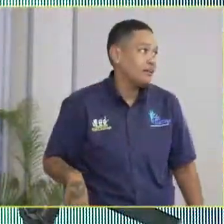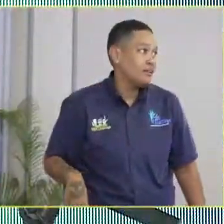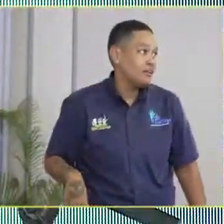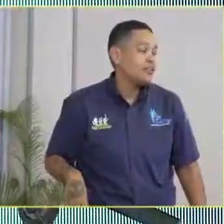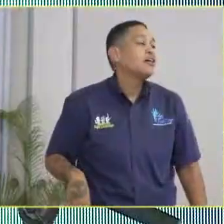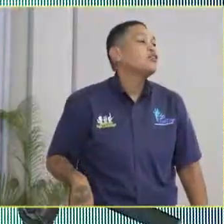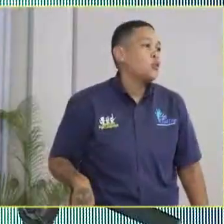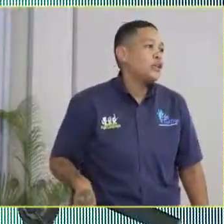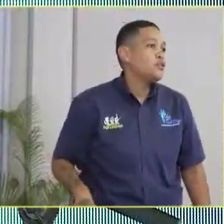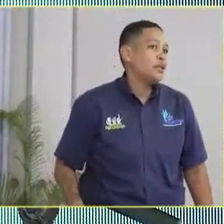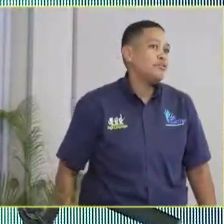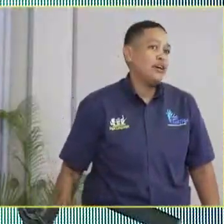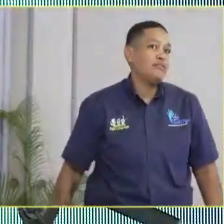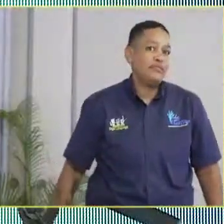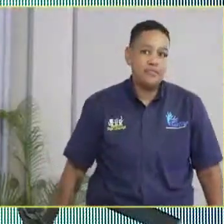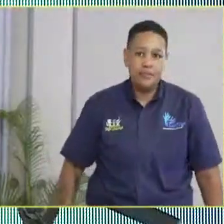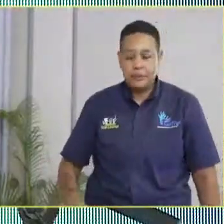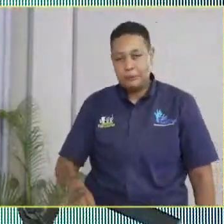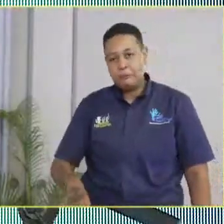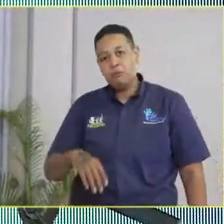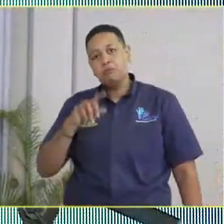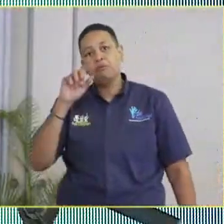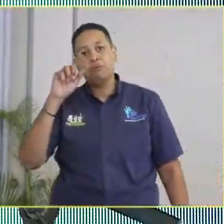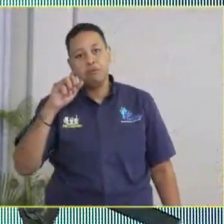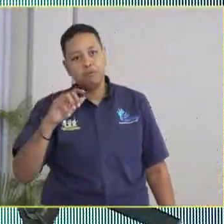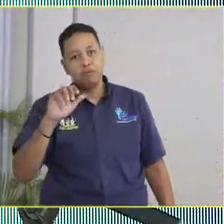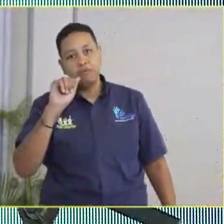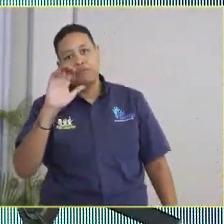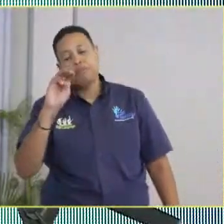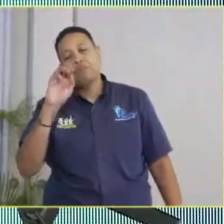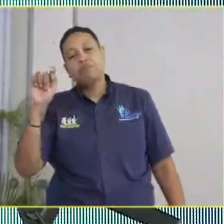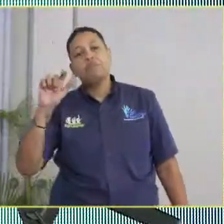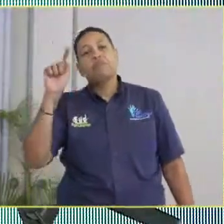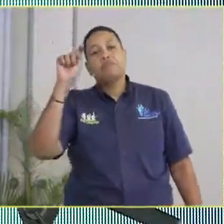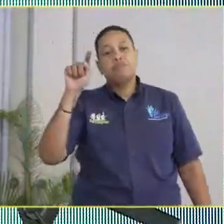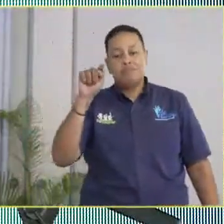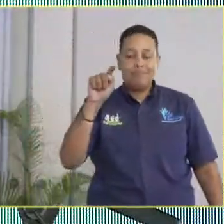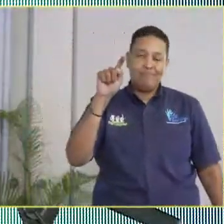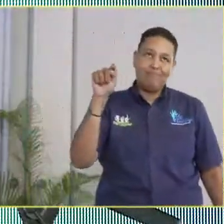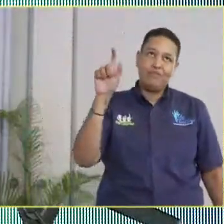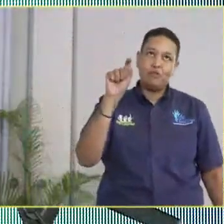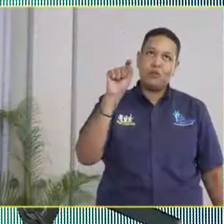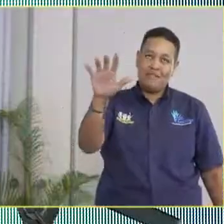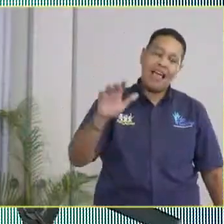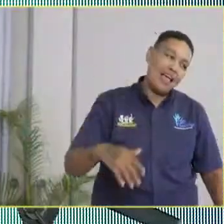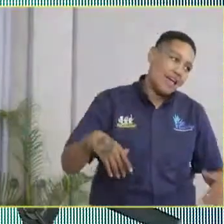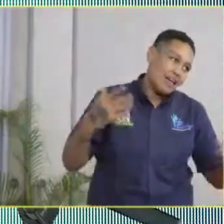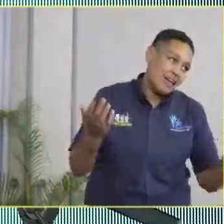$2025.